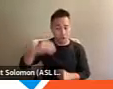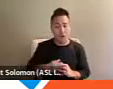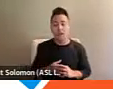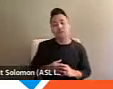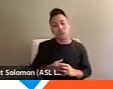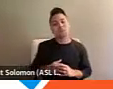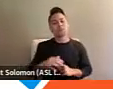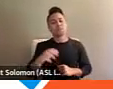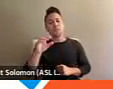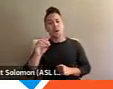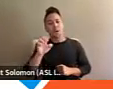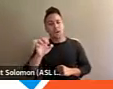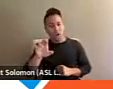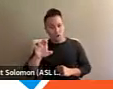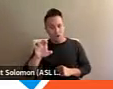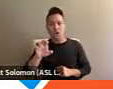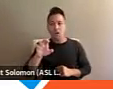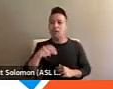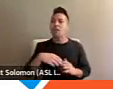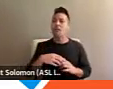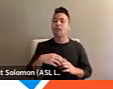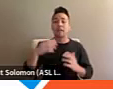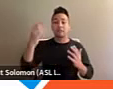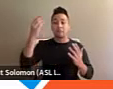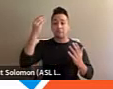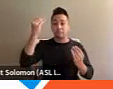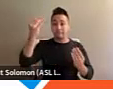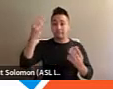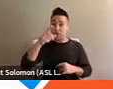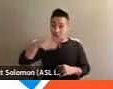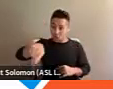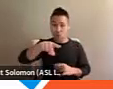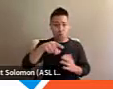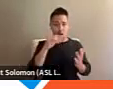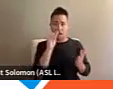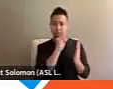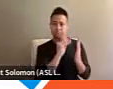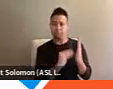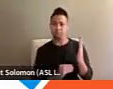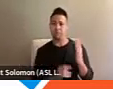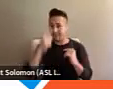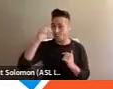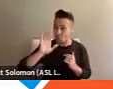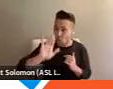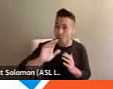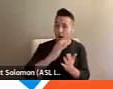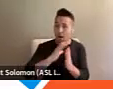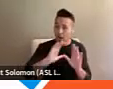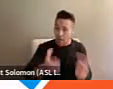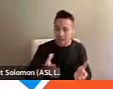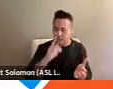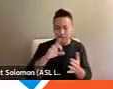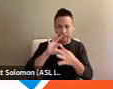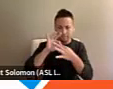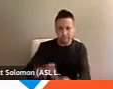OER and material that you compile for your class is special to